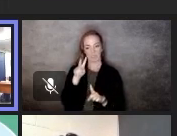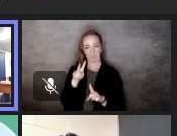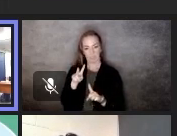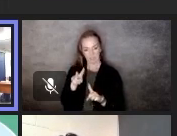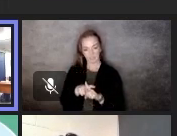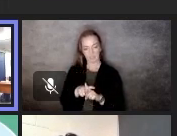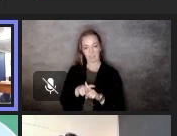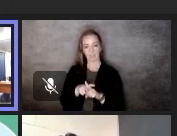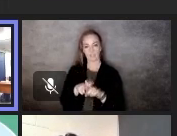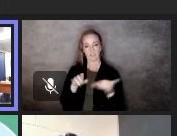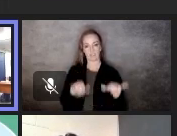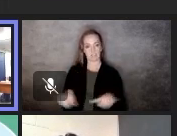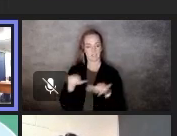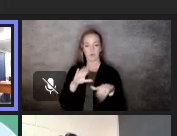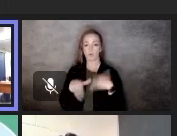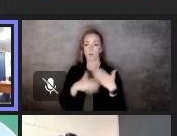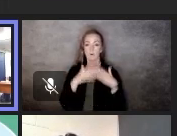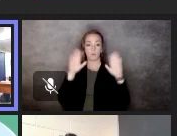standards in the world,